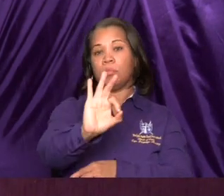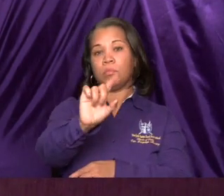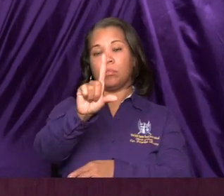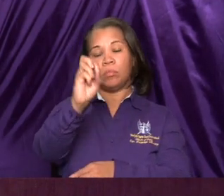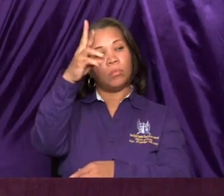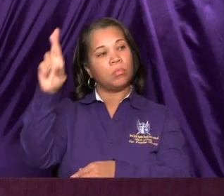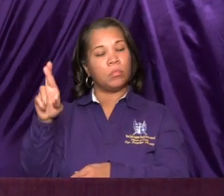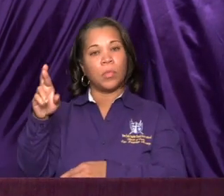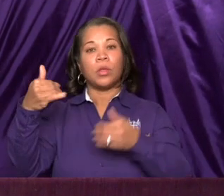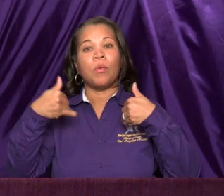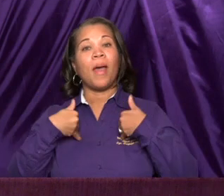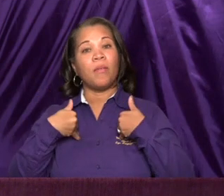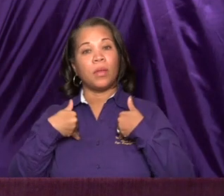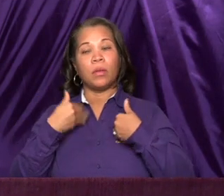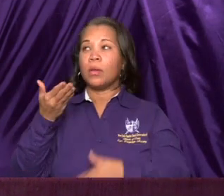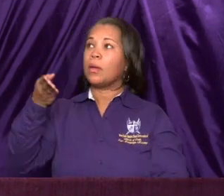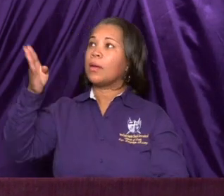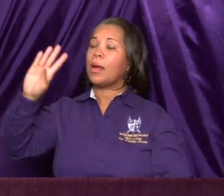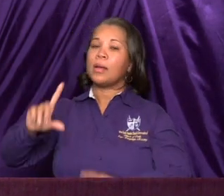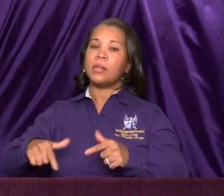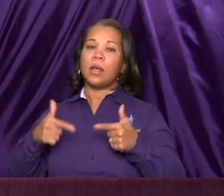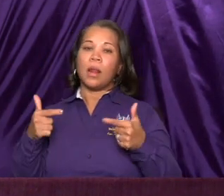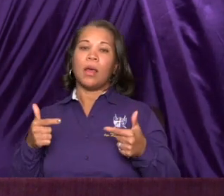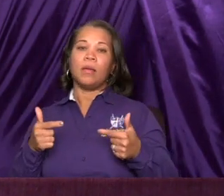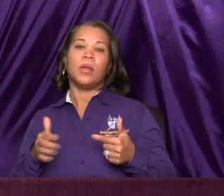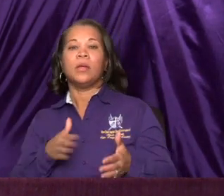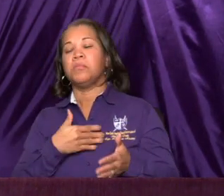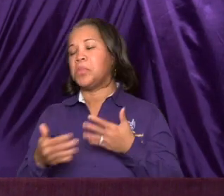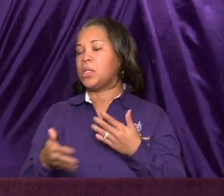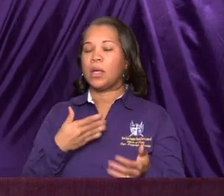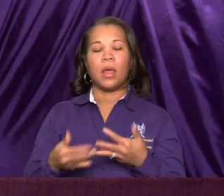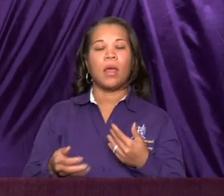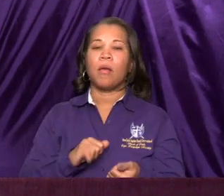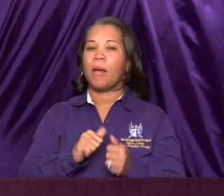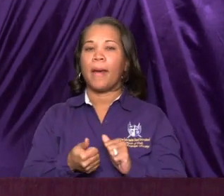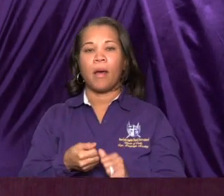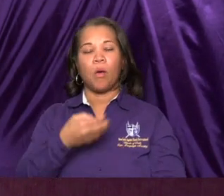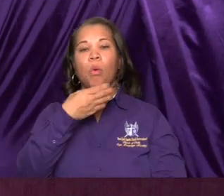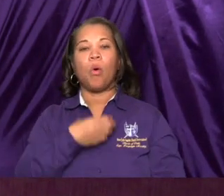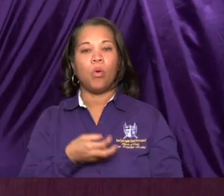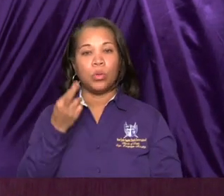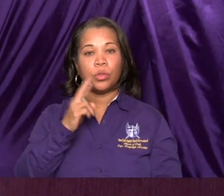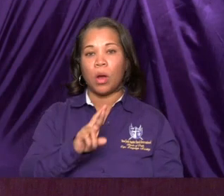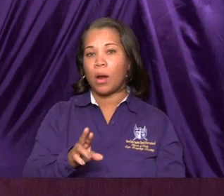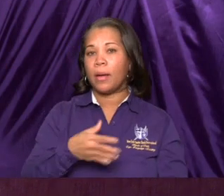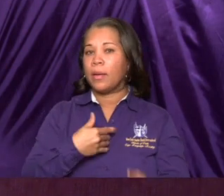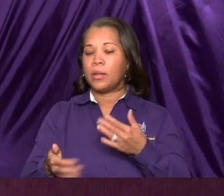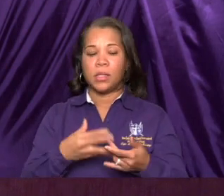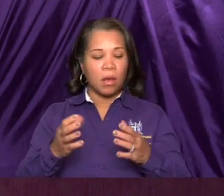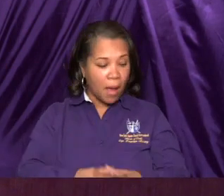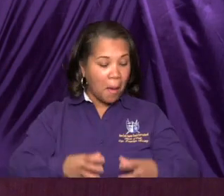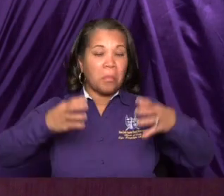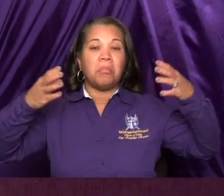God's light is this undiscriminatory. He doesn't care how old you are. He doesn't care how big you